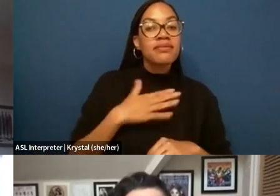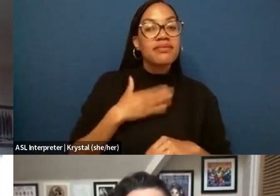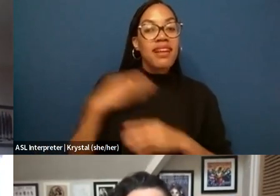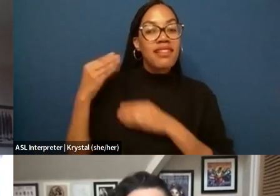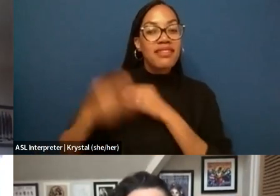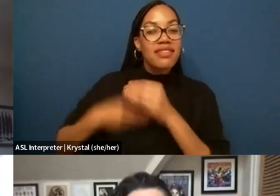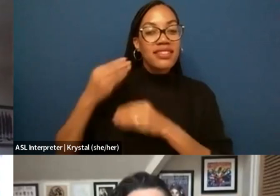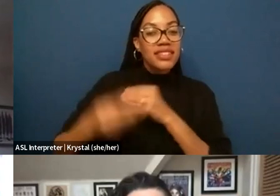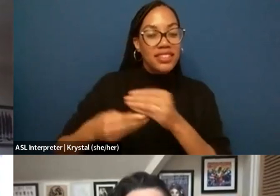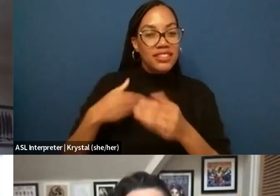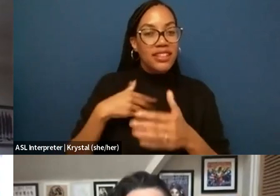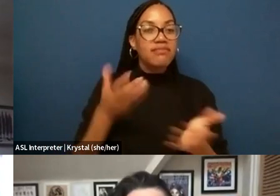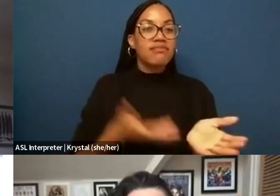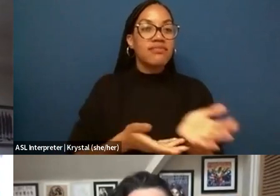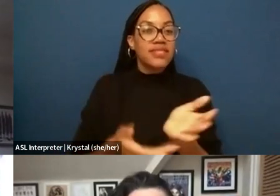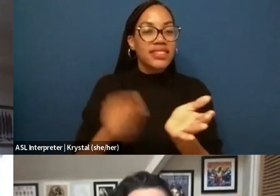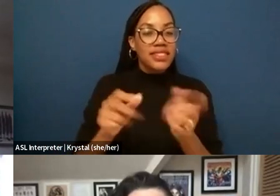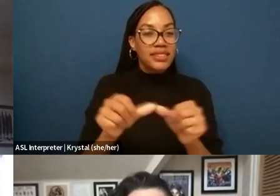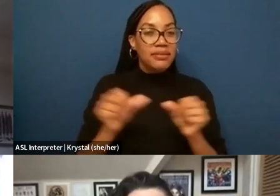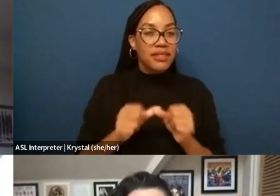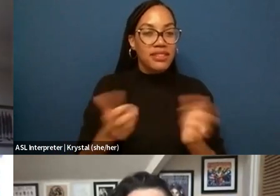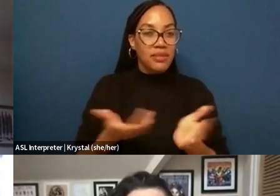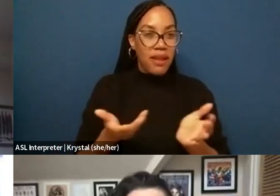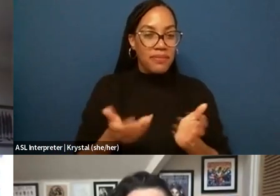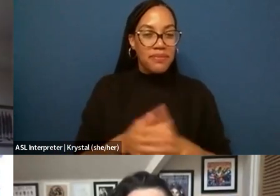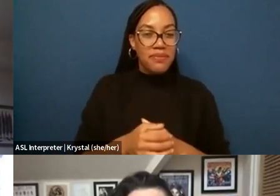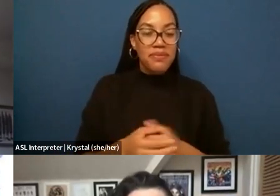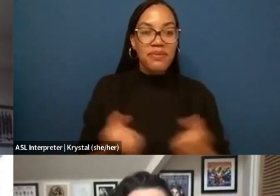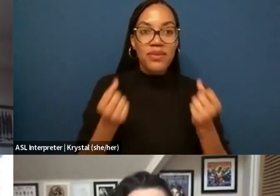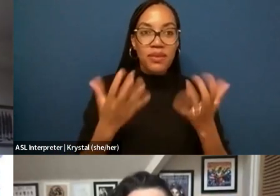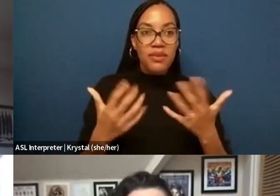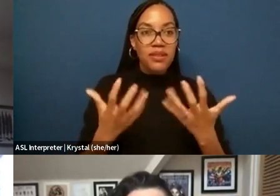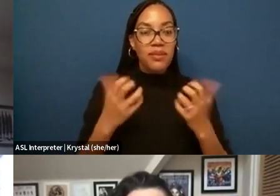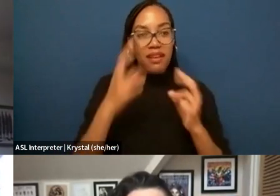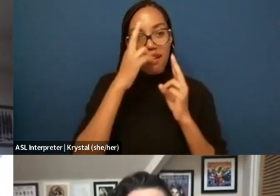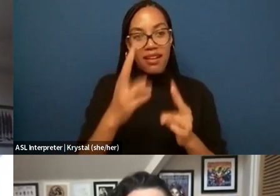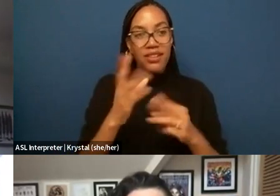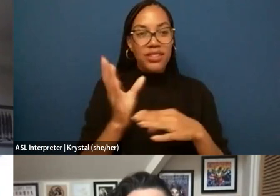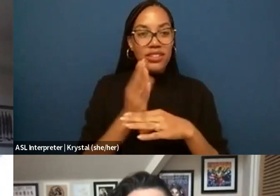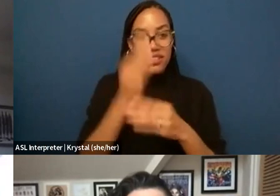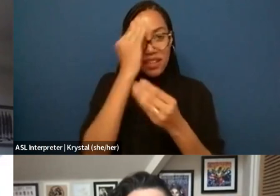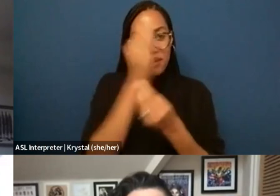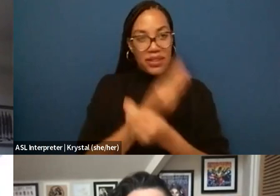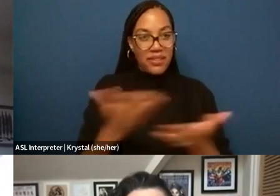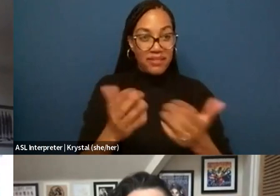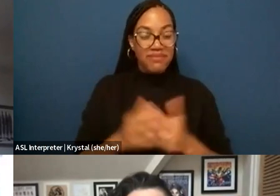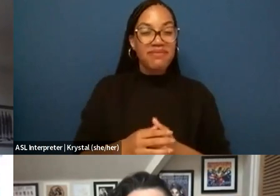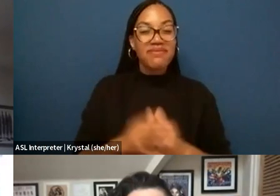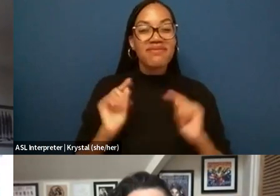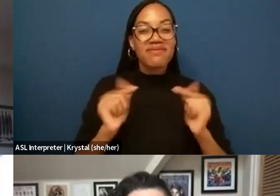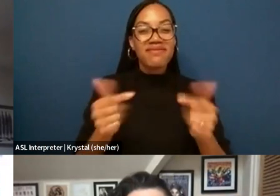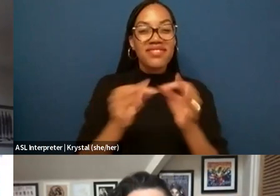into this space, so much that I'd be honored to share around that. First, I'd like to lift